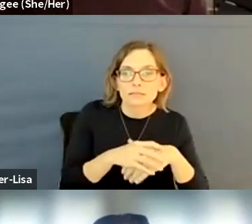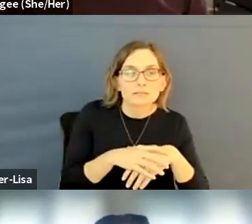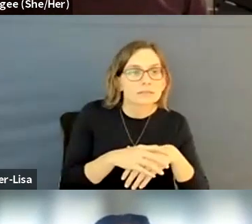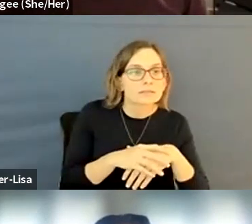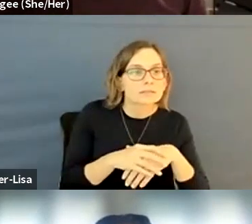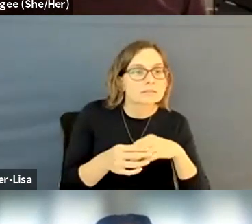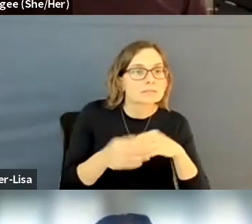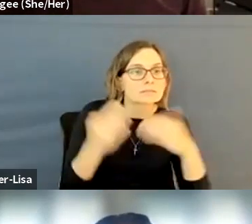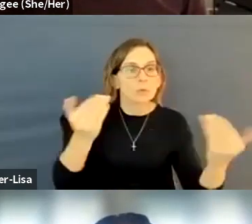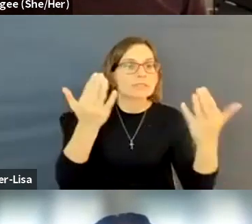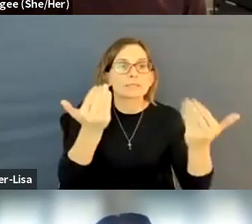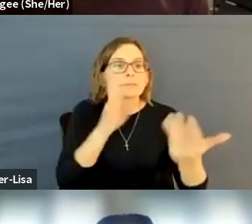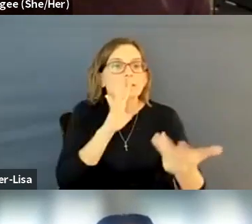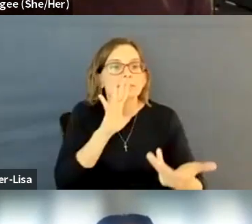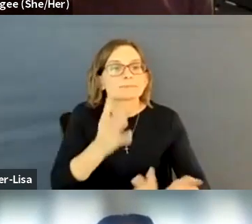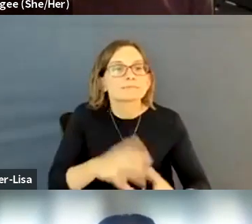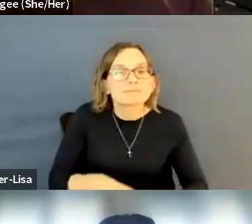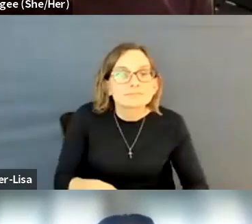just speak?